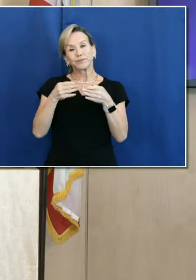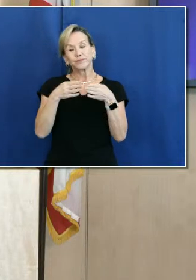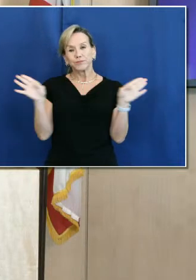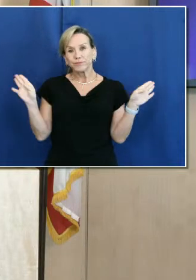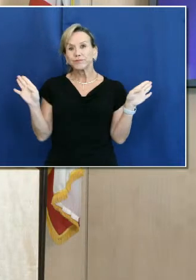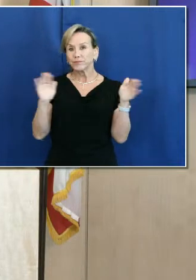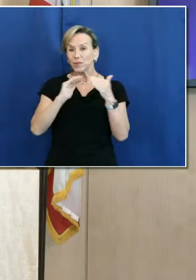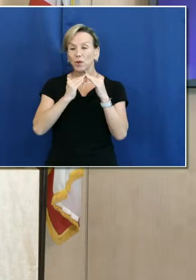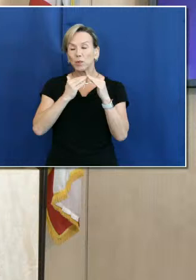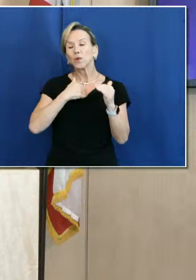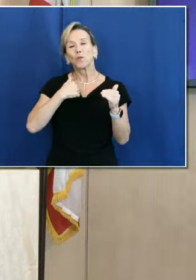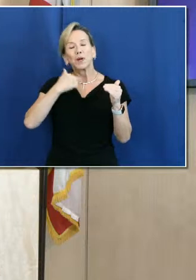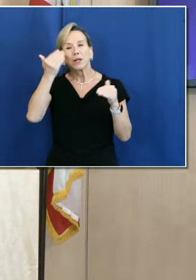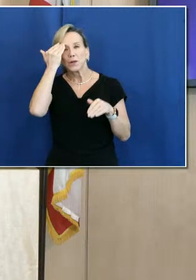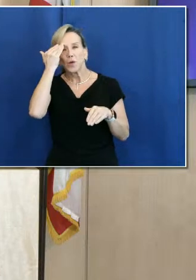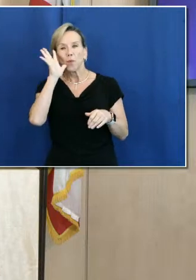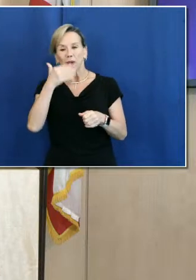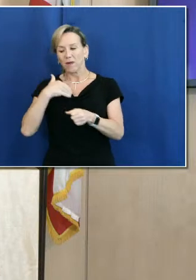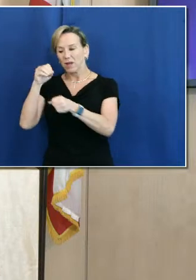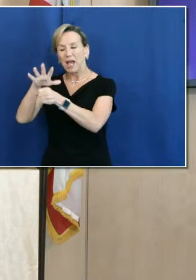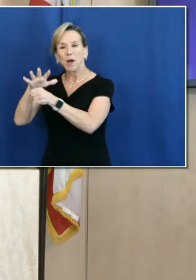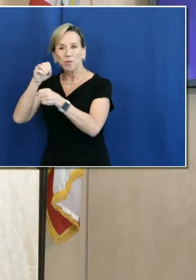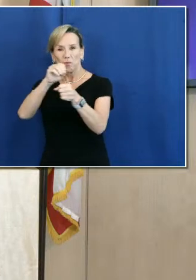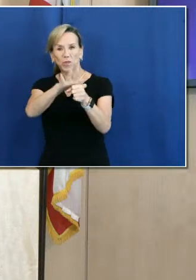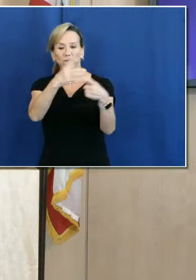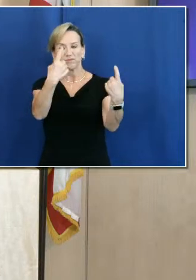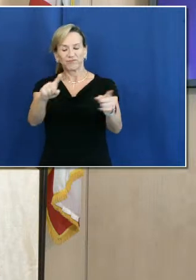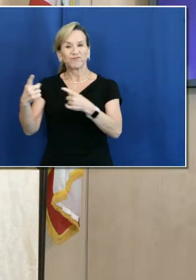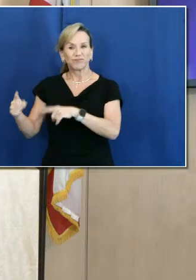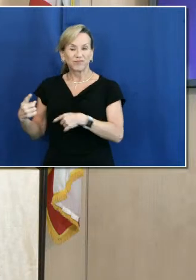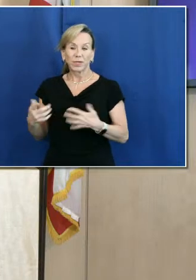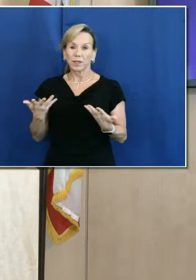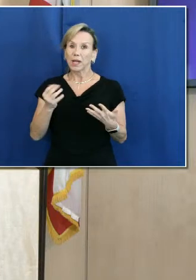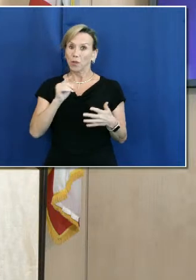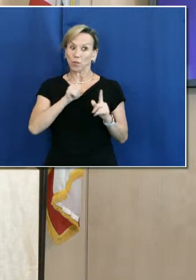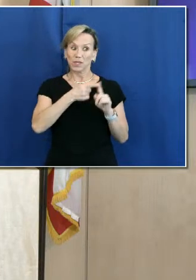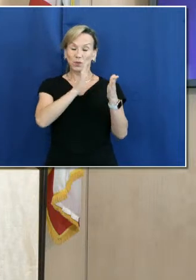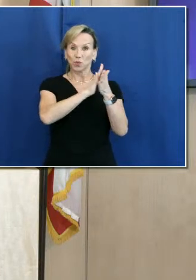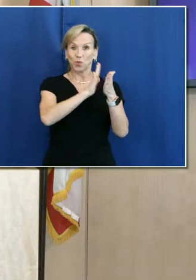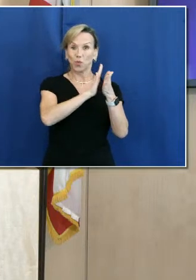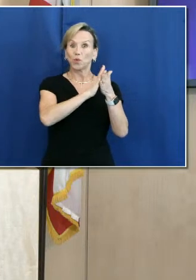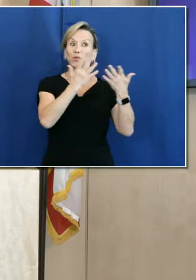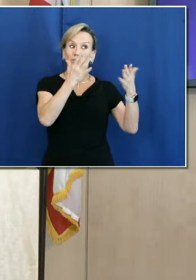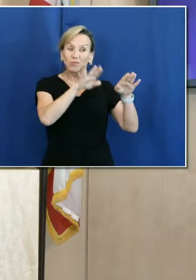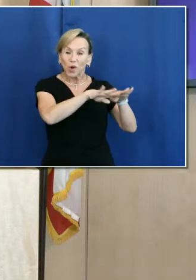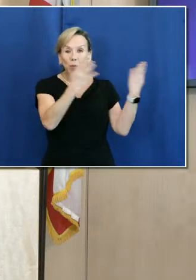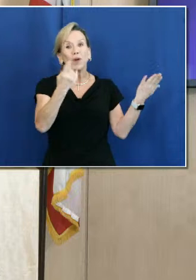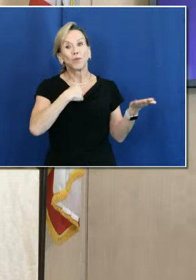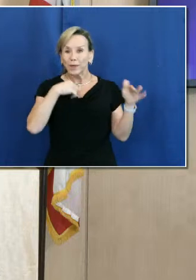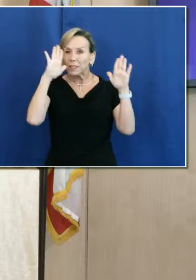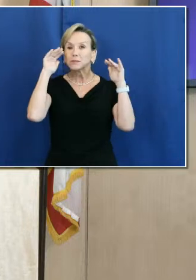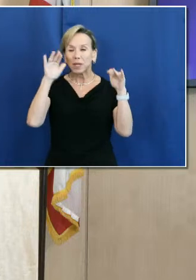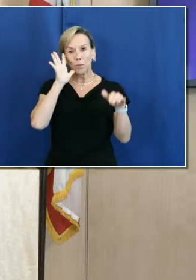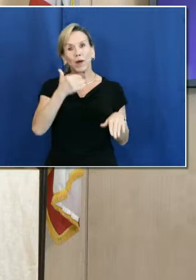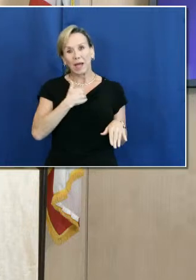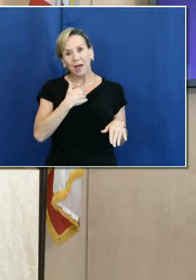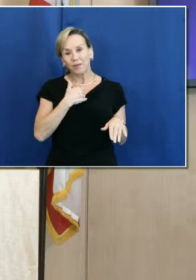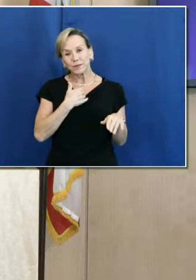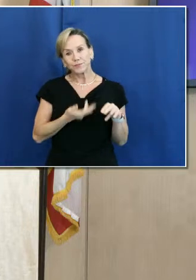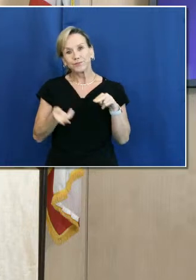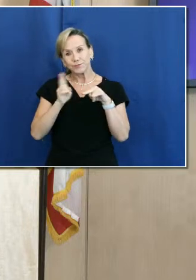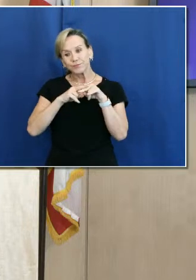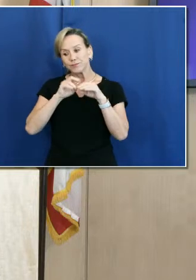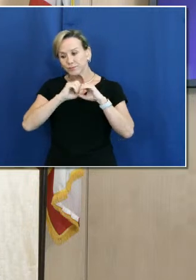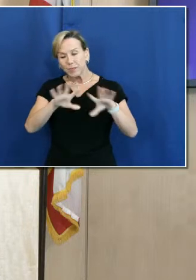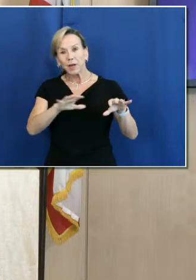expect that we will have outbreaks occurring. When schools open up, we expect that there will be outbreaks, but